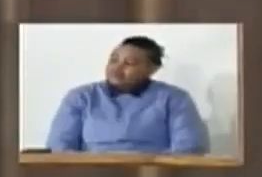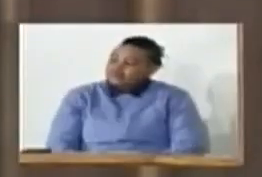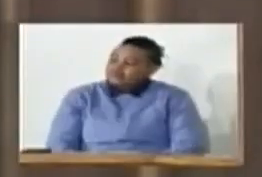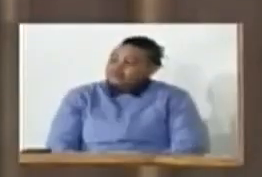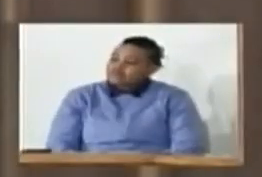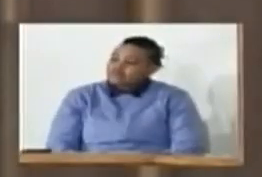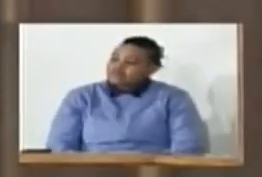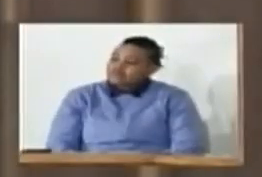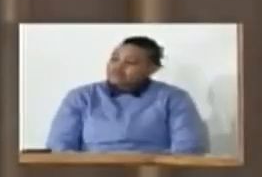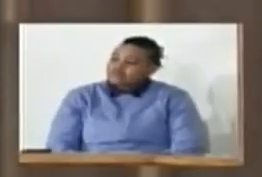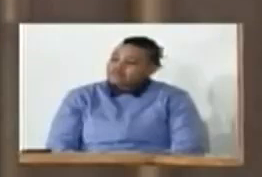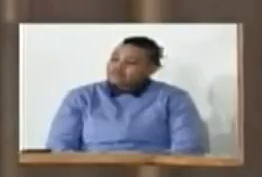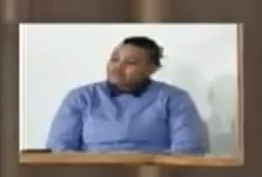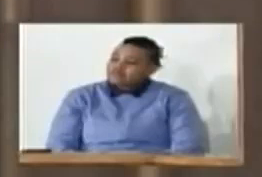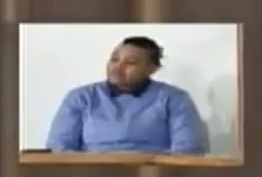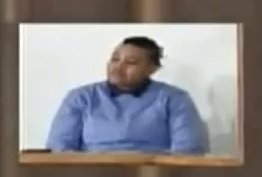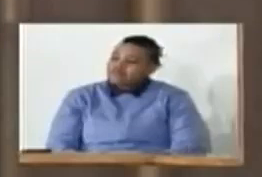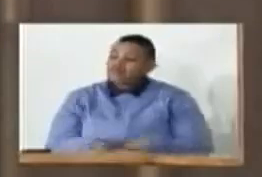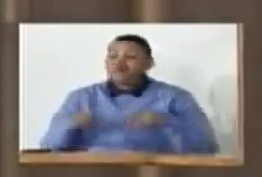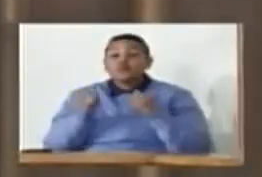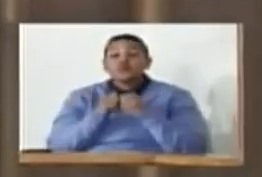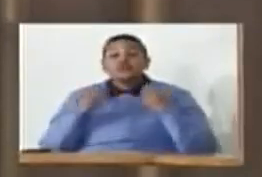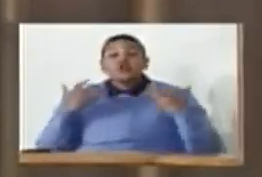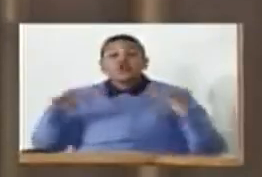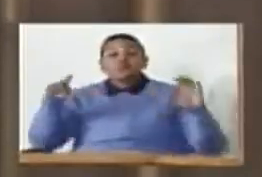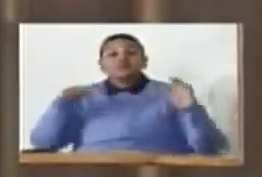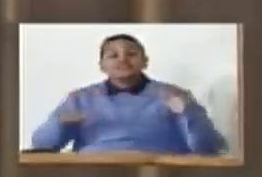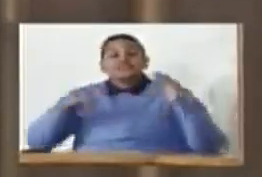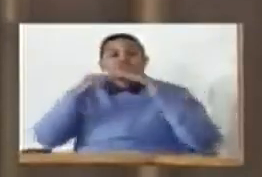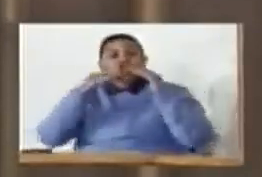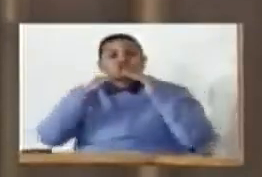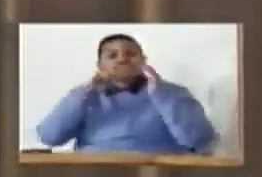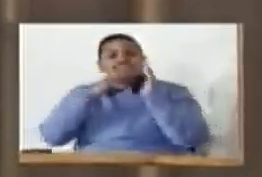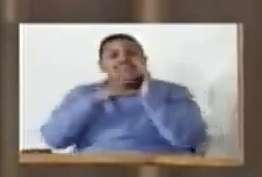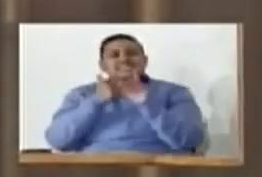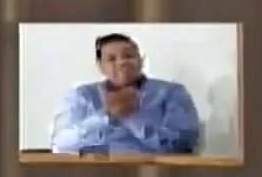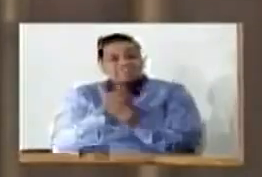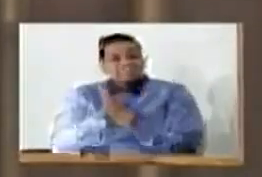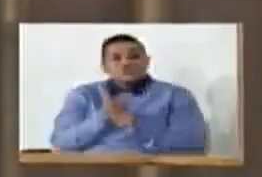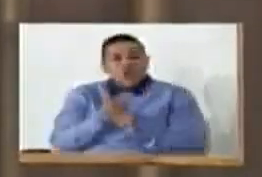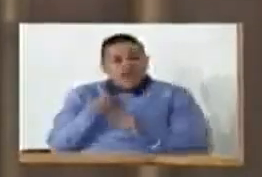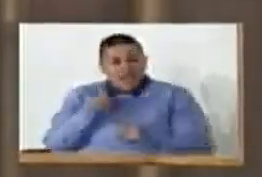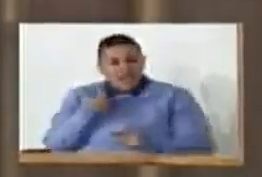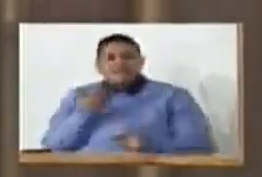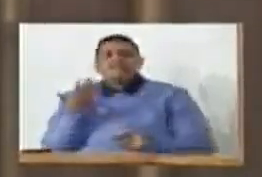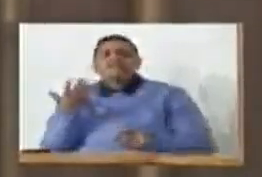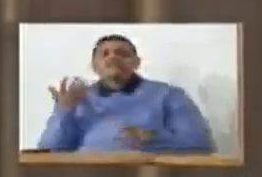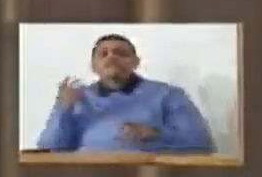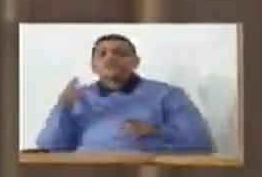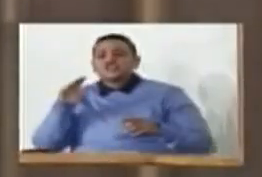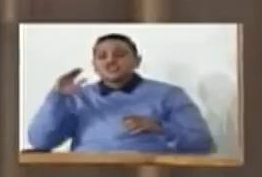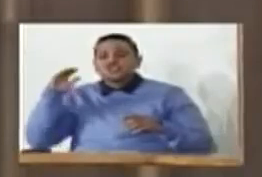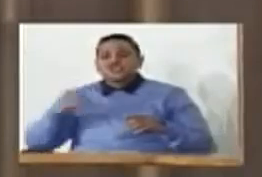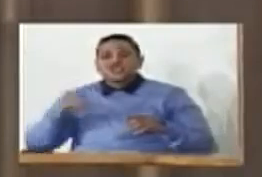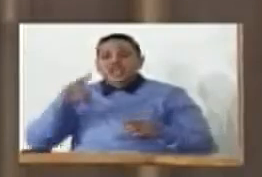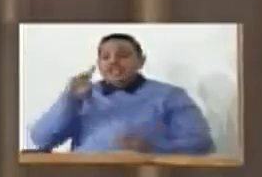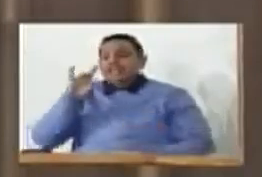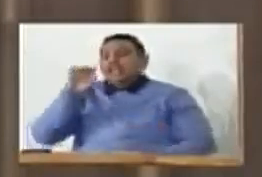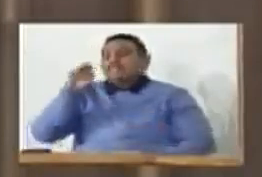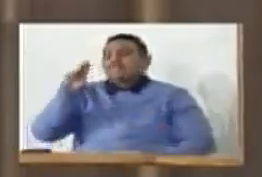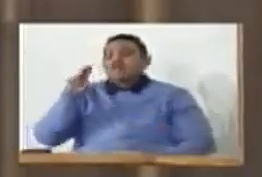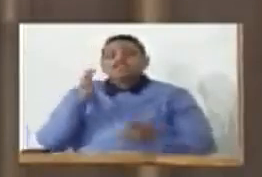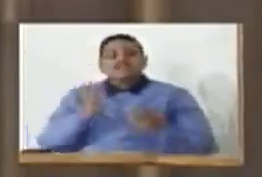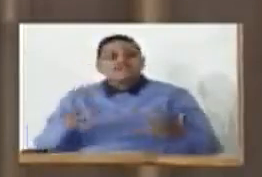With the completion of these justice centers, the ministry would have full version facilities, justice